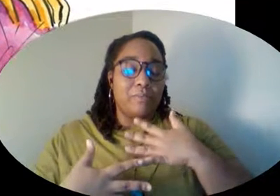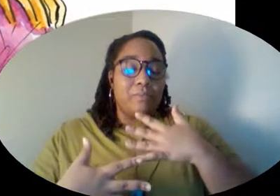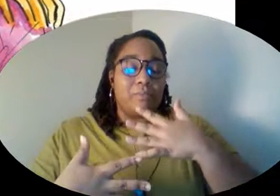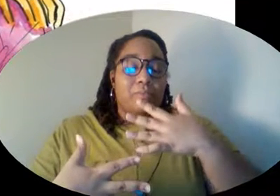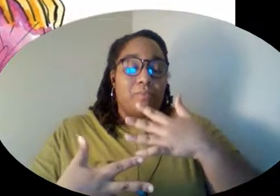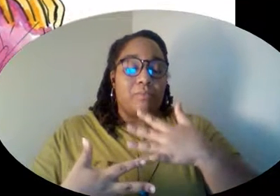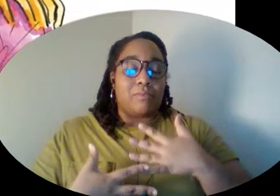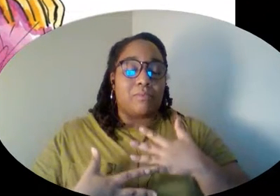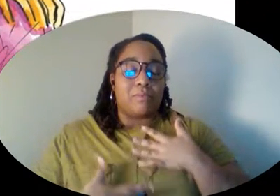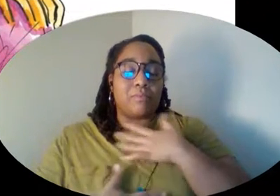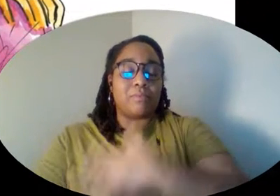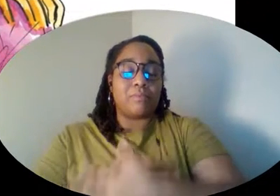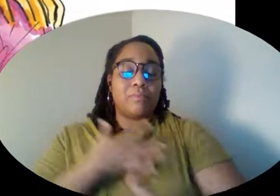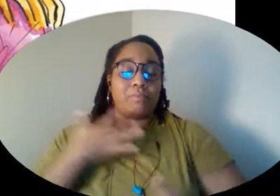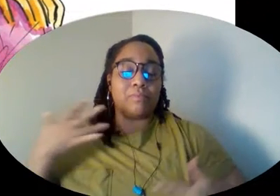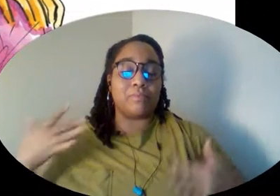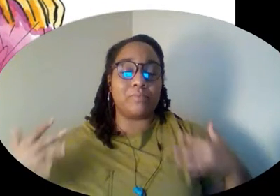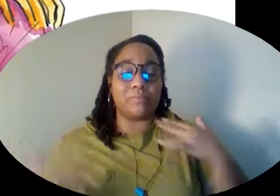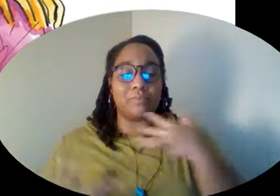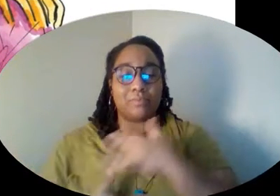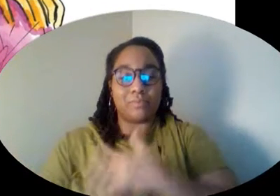whole body. I tune into me.